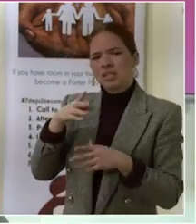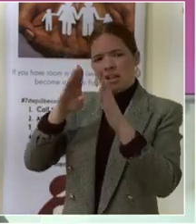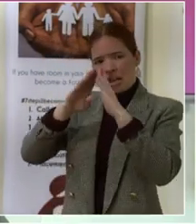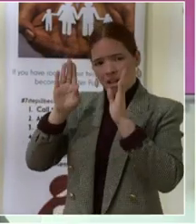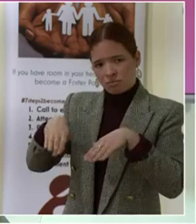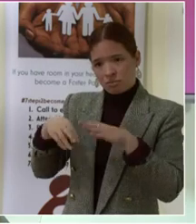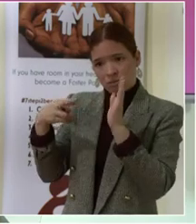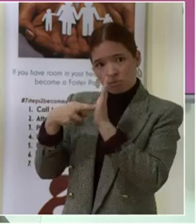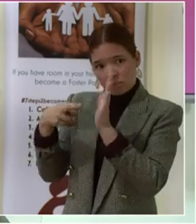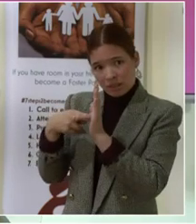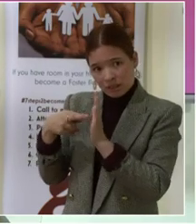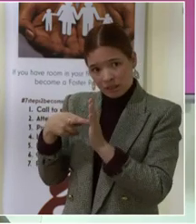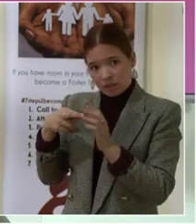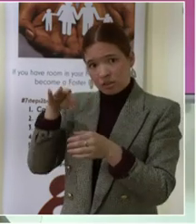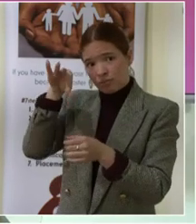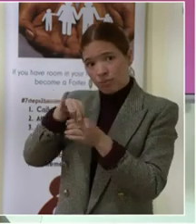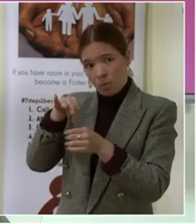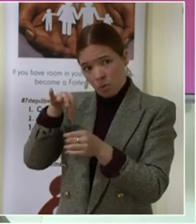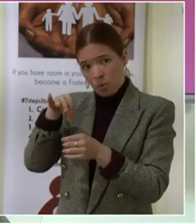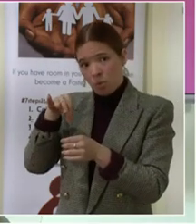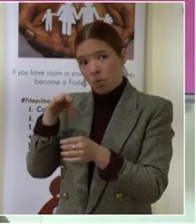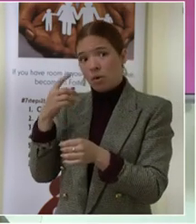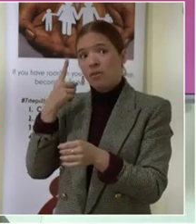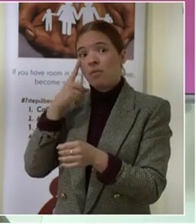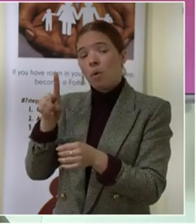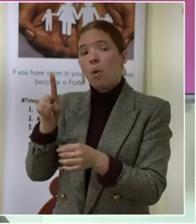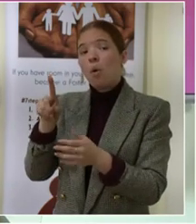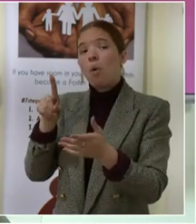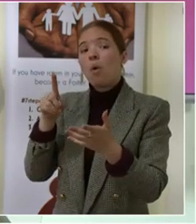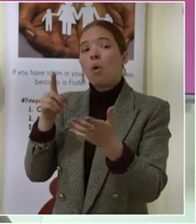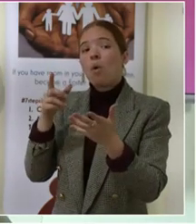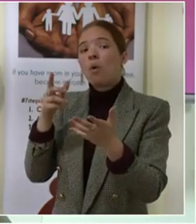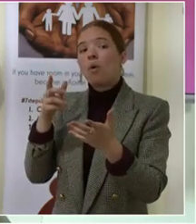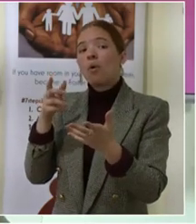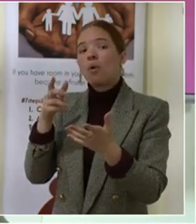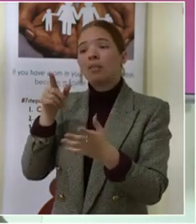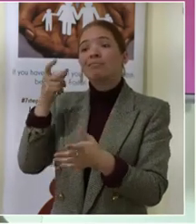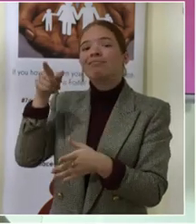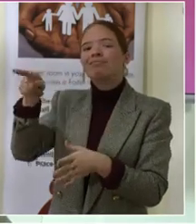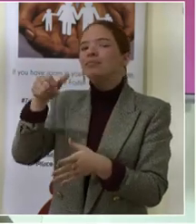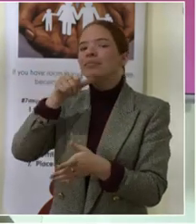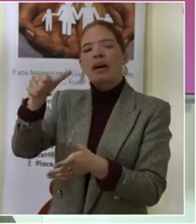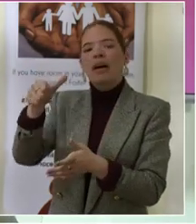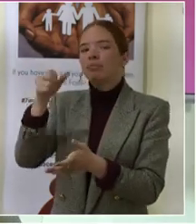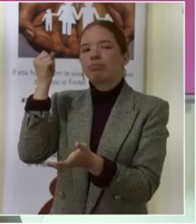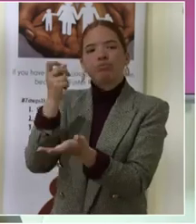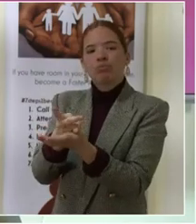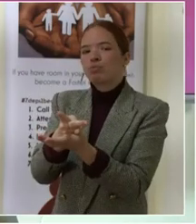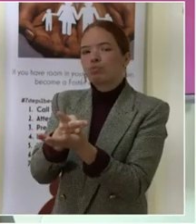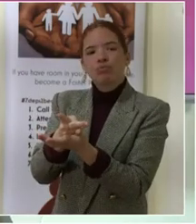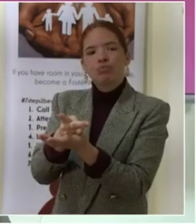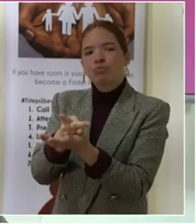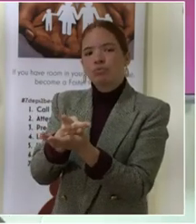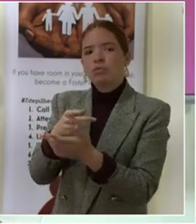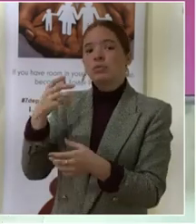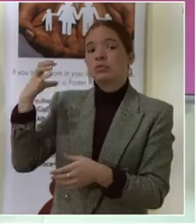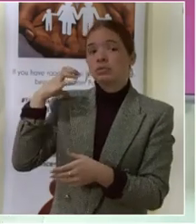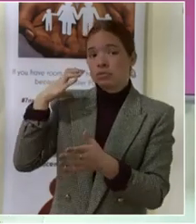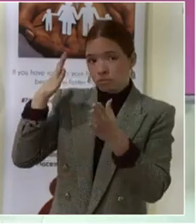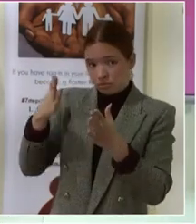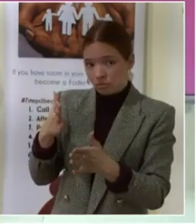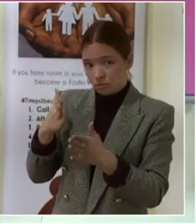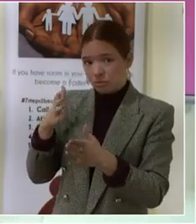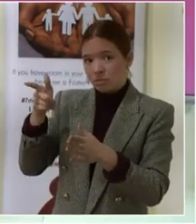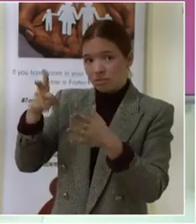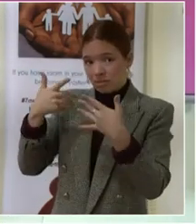voting on the disapproval resolution. I know you've been very clear about where you and the chairman stand about congressional interference